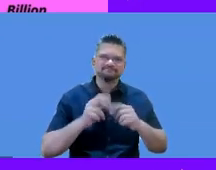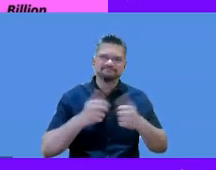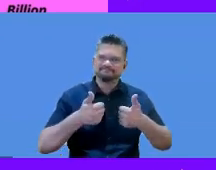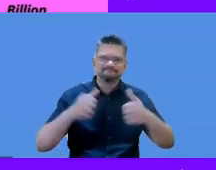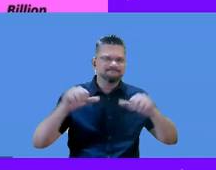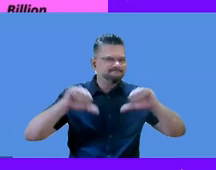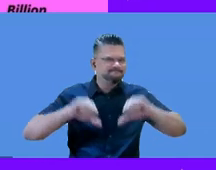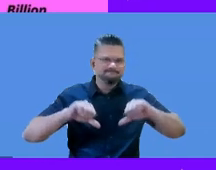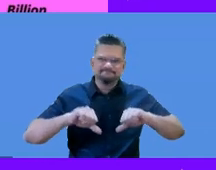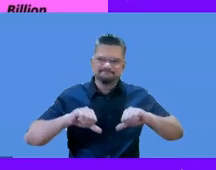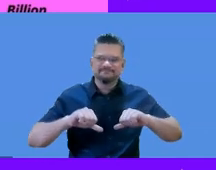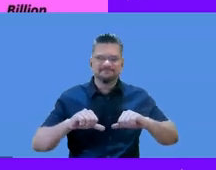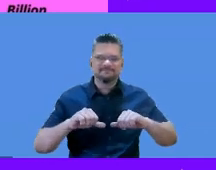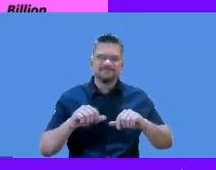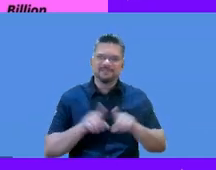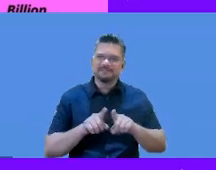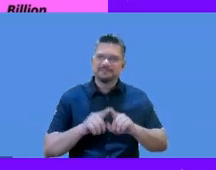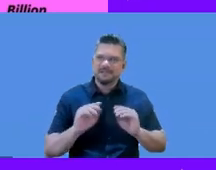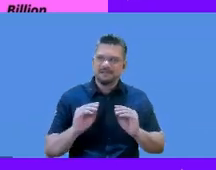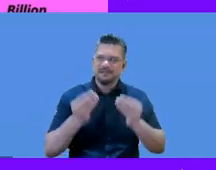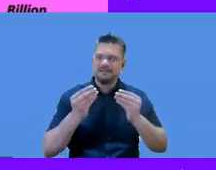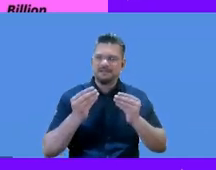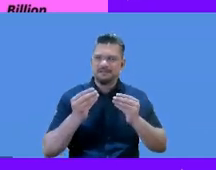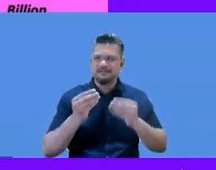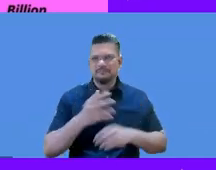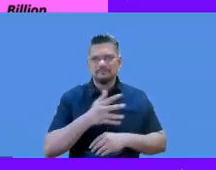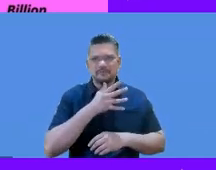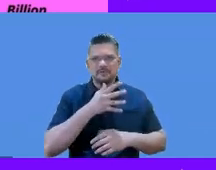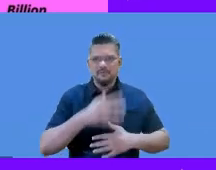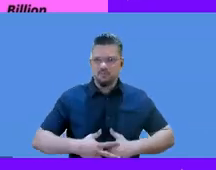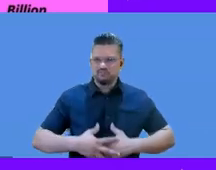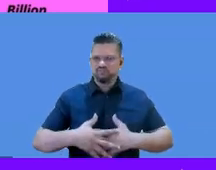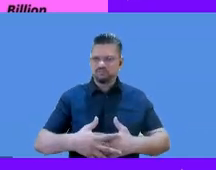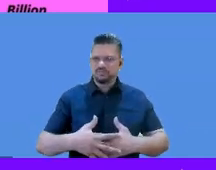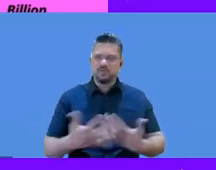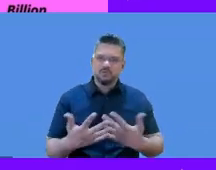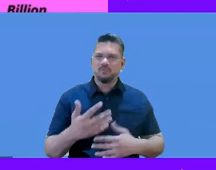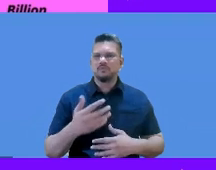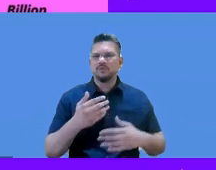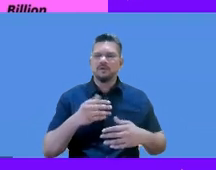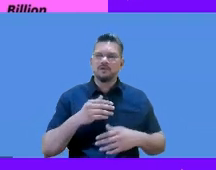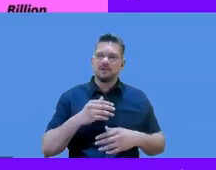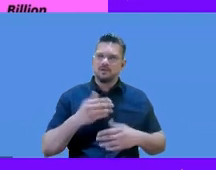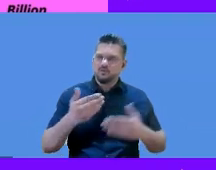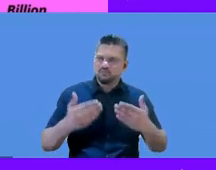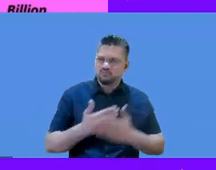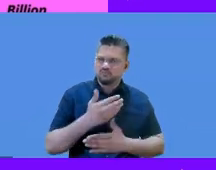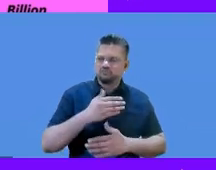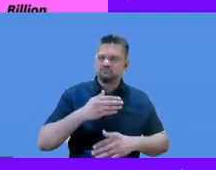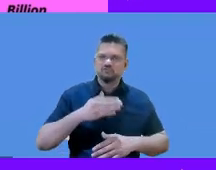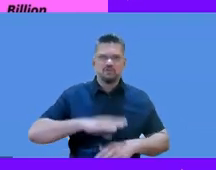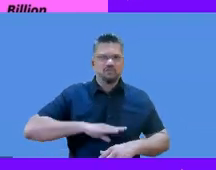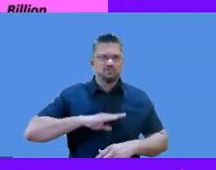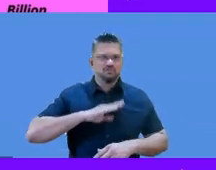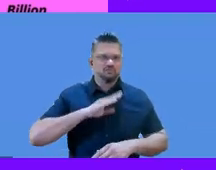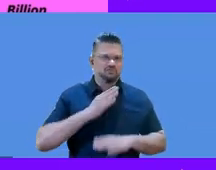mothers, for girls living with disabilities, and other more marginalized communities. While this isn't the only challenge in